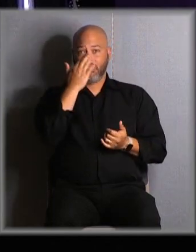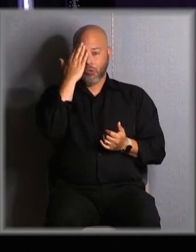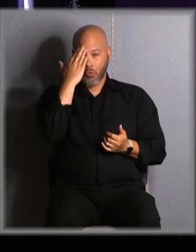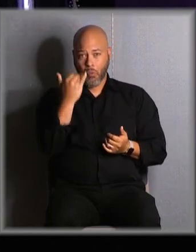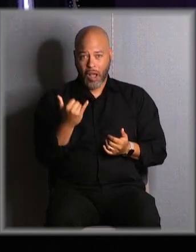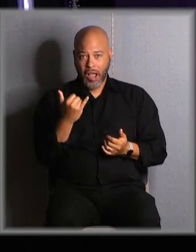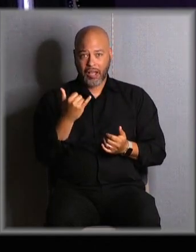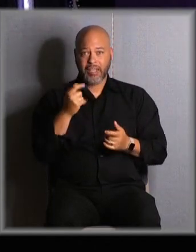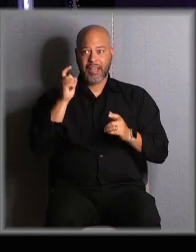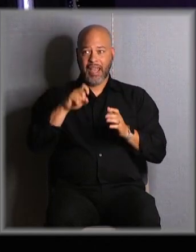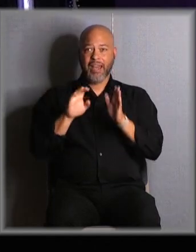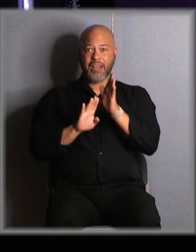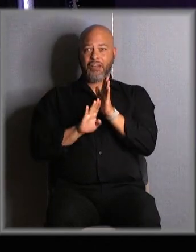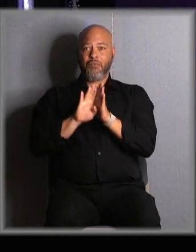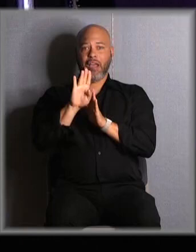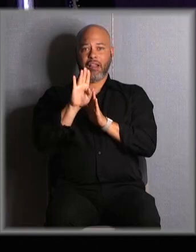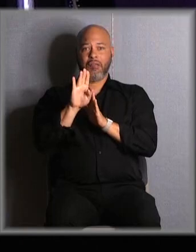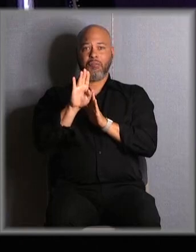had to develop.